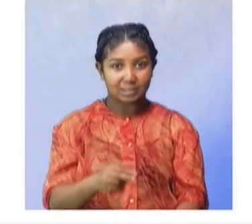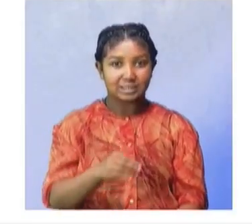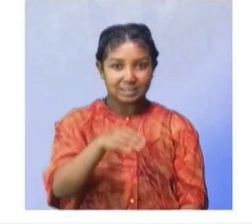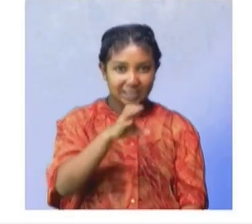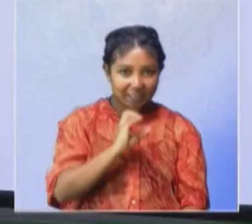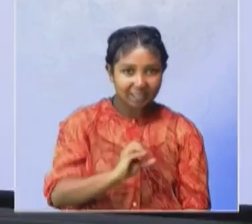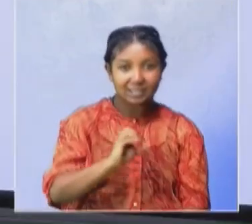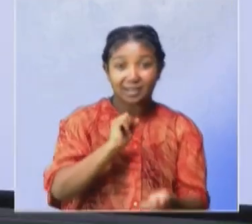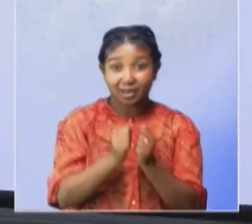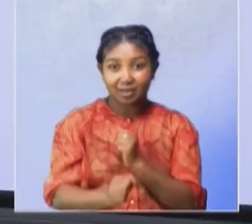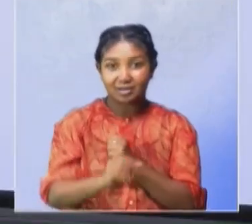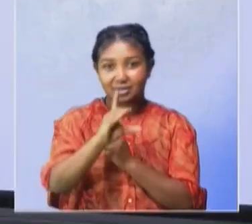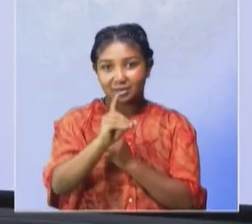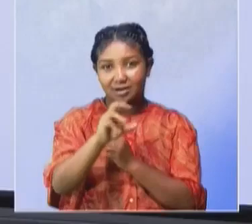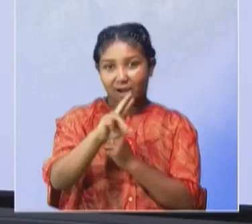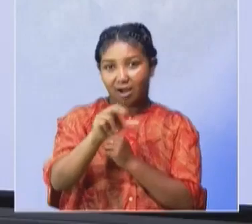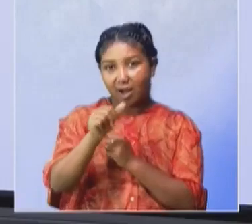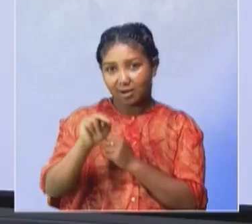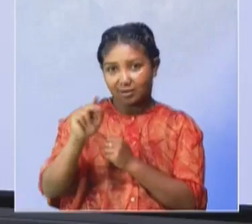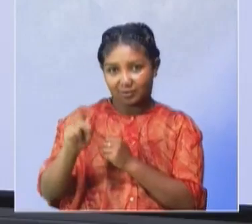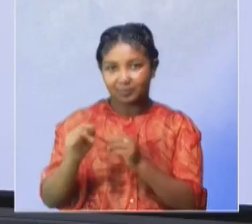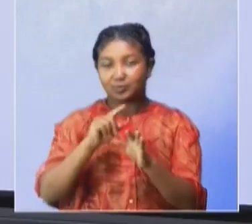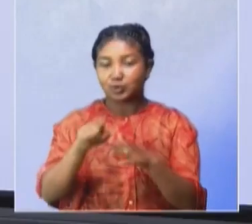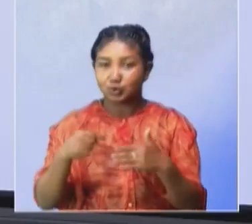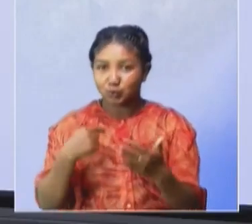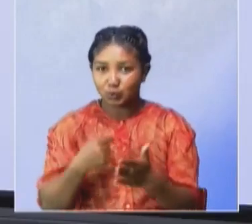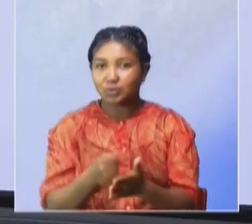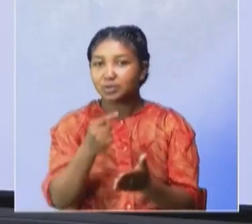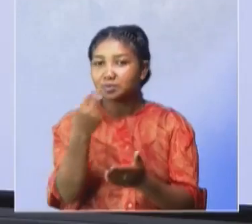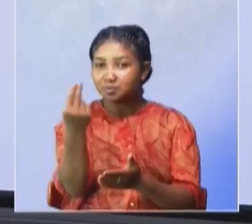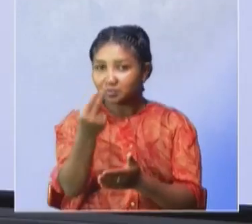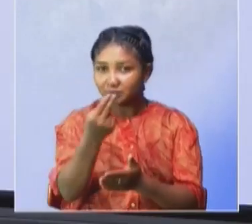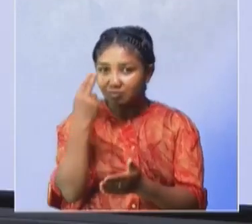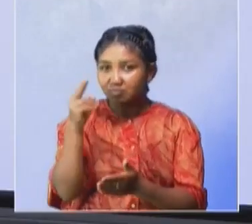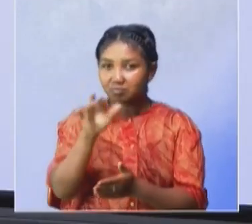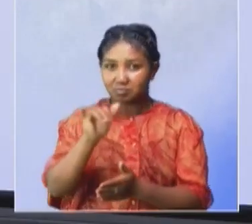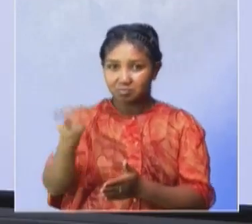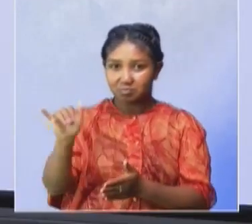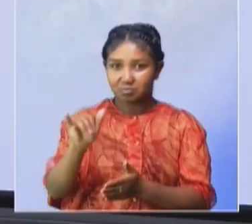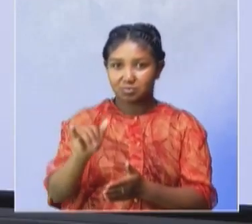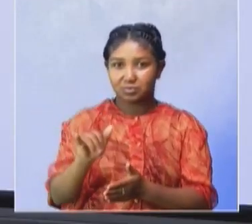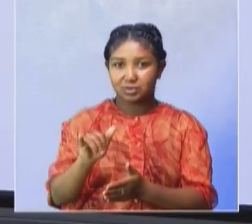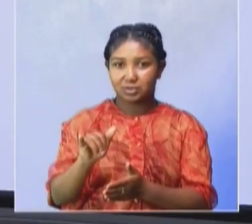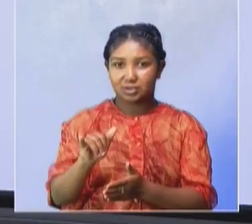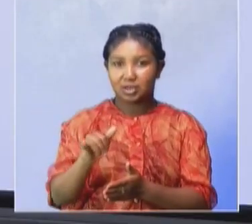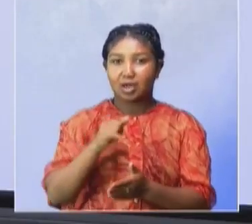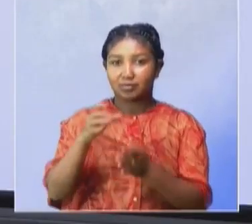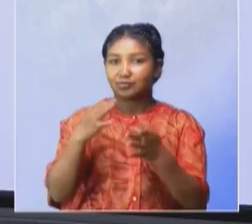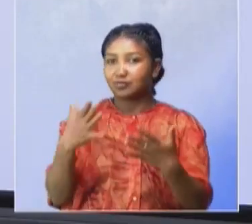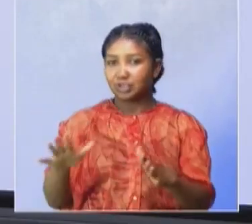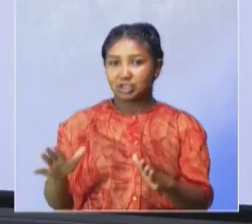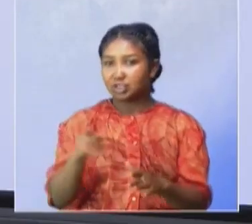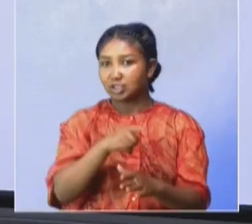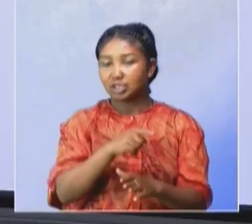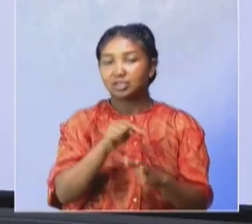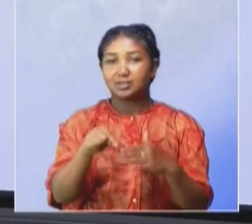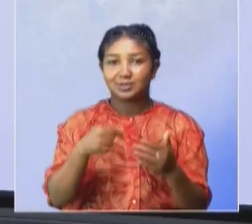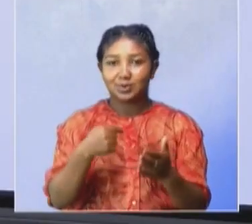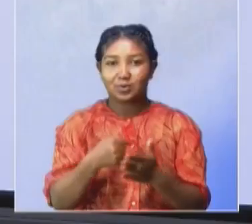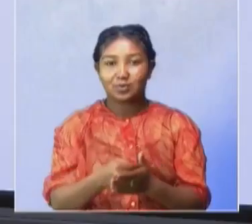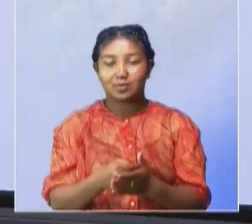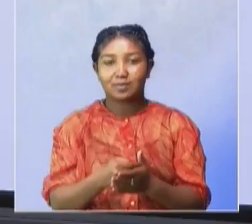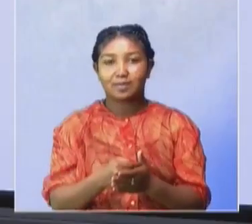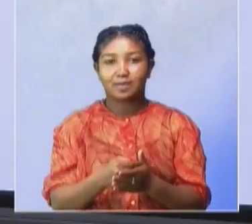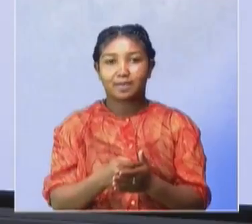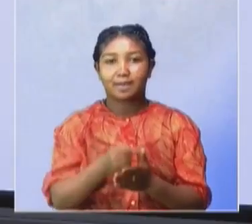Drink, drunk. So you can use like that. I mentioned the example already. So you